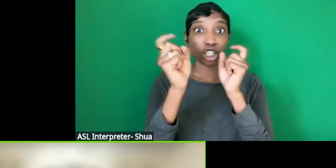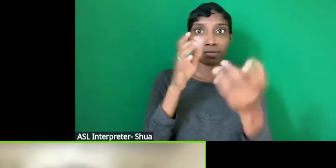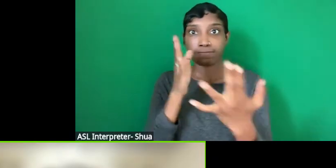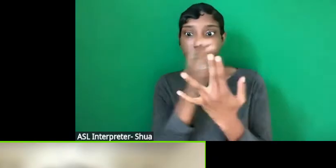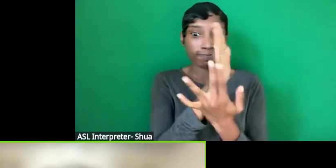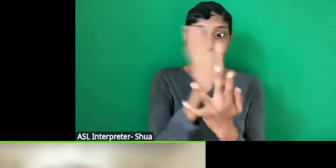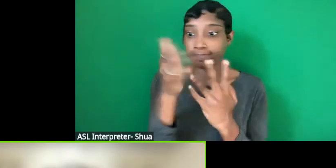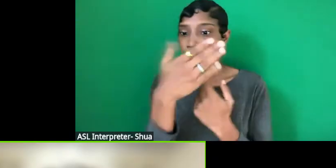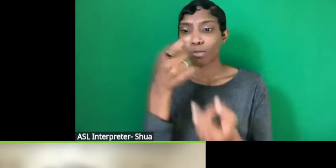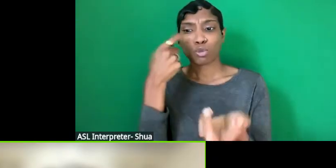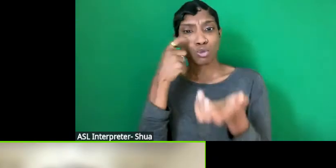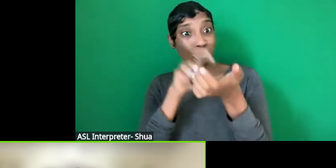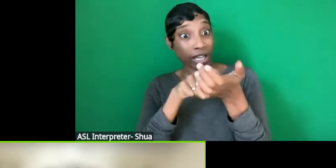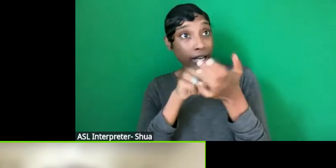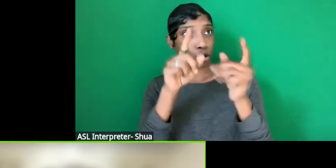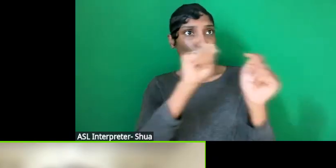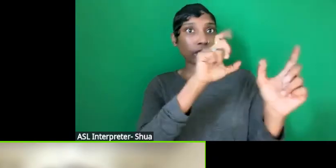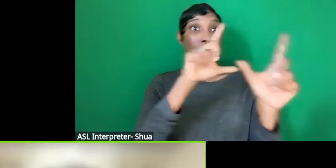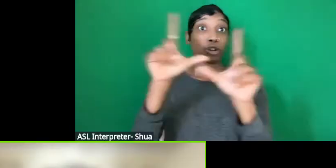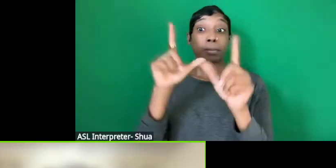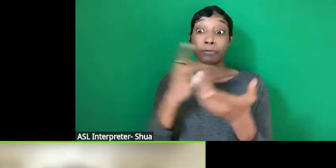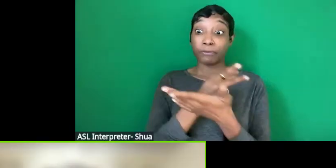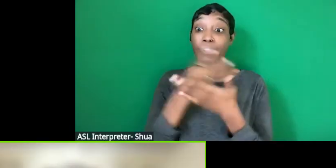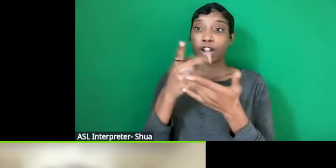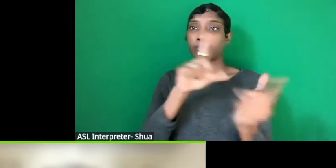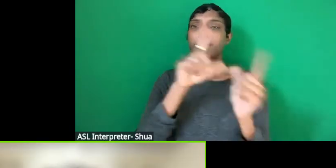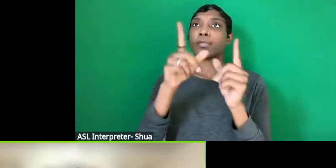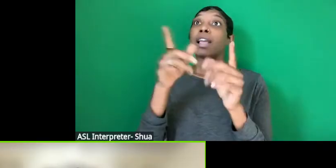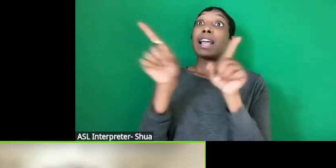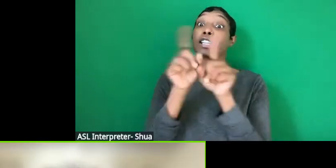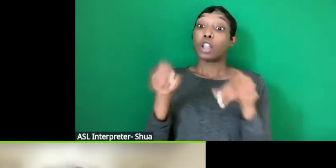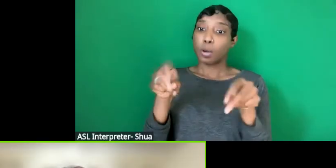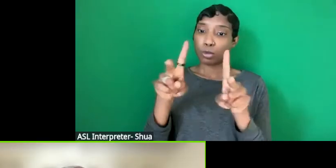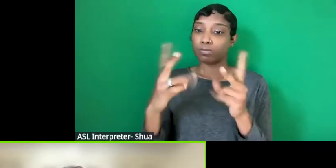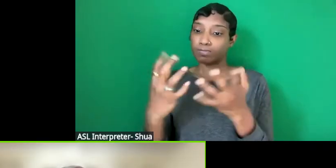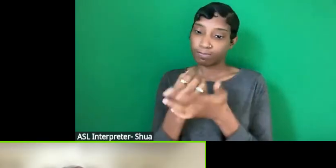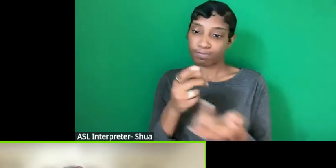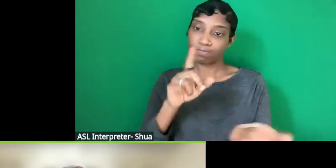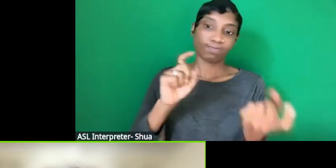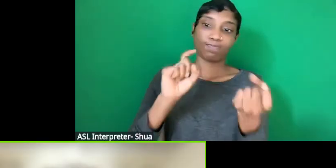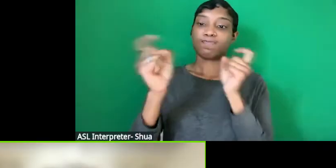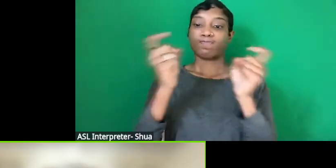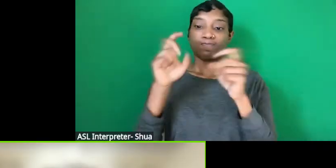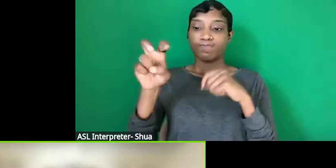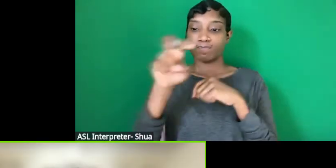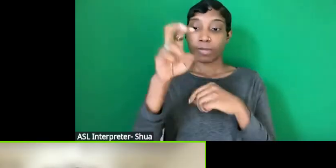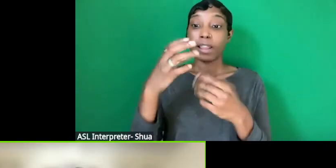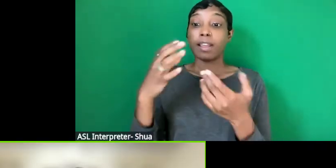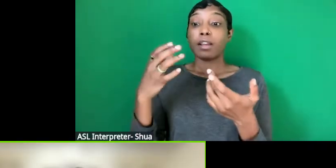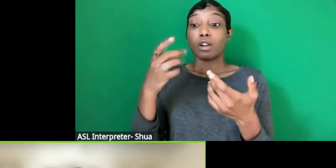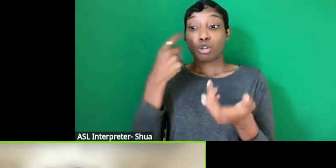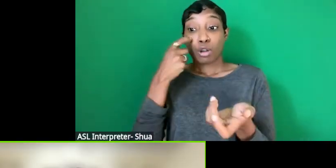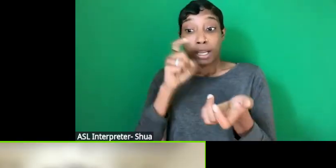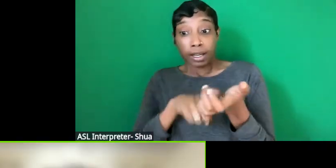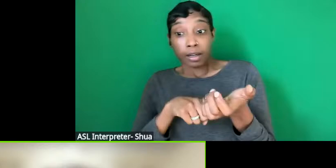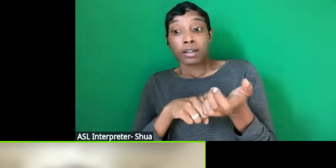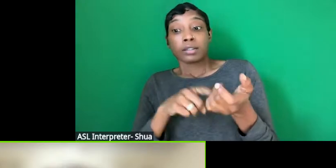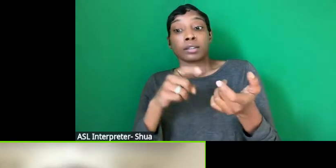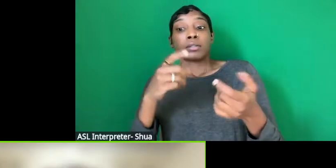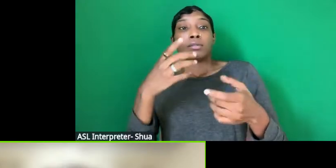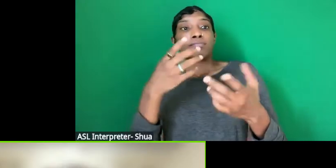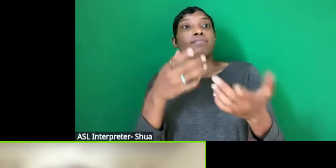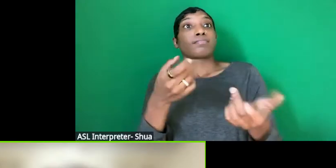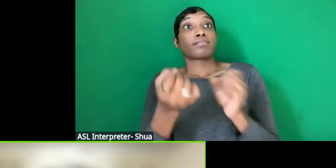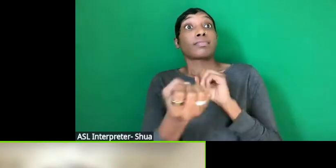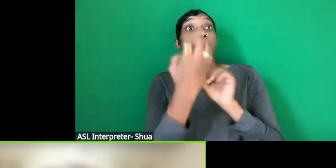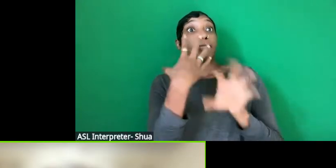opportunities, recognizing that effort matters, taking and adapting to feedback, and it's one of Inform Your Community's